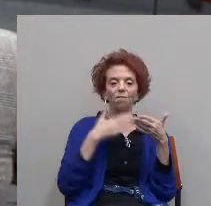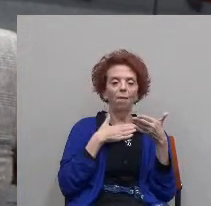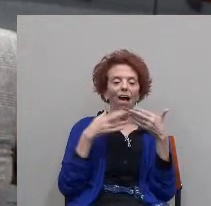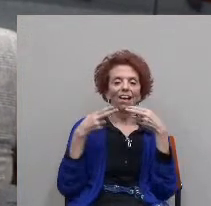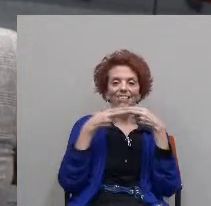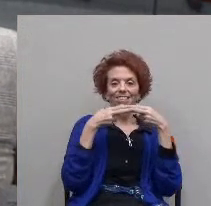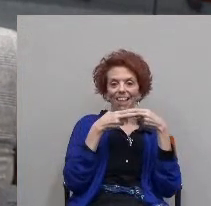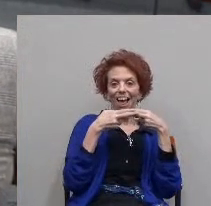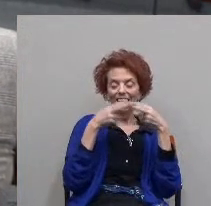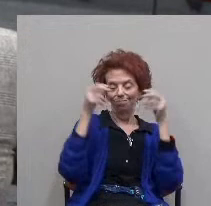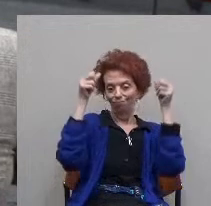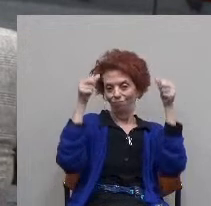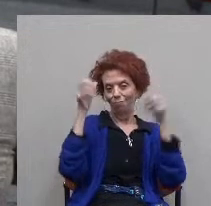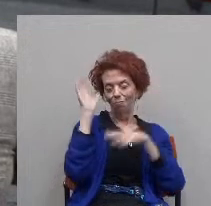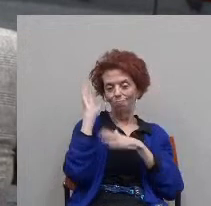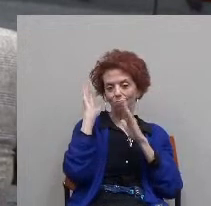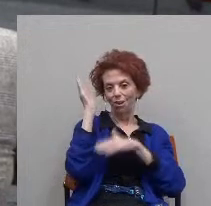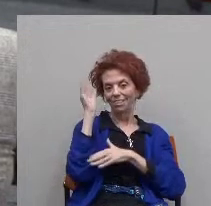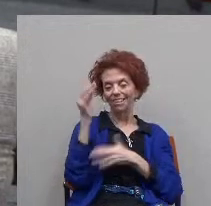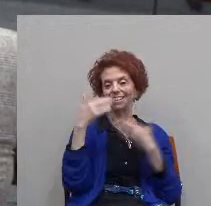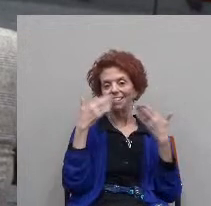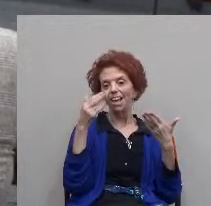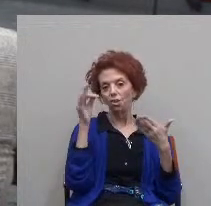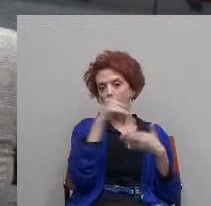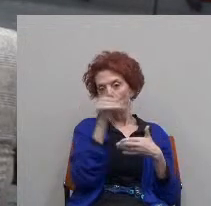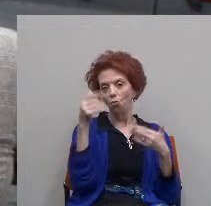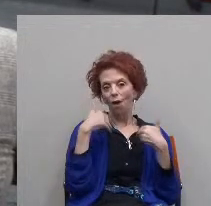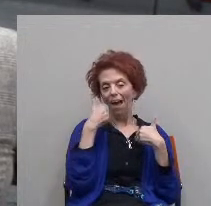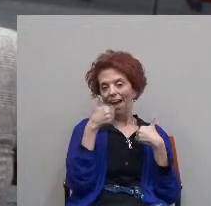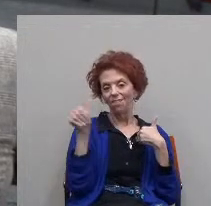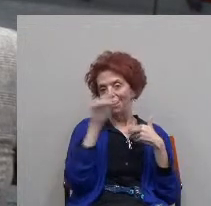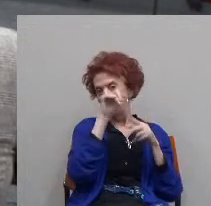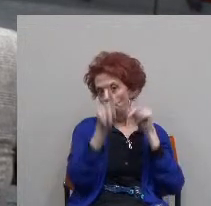slideshow. Thank y'all if you have any questions.